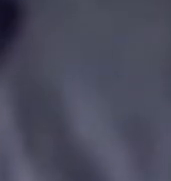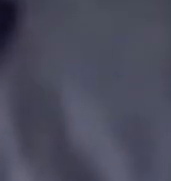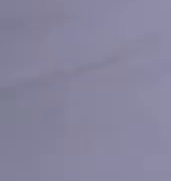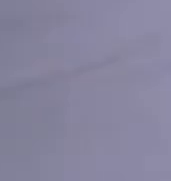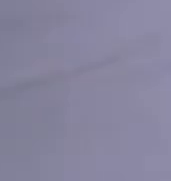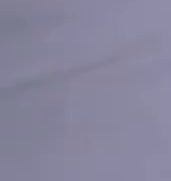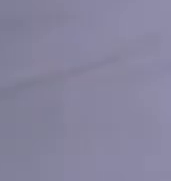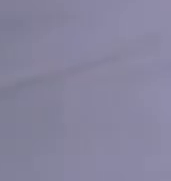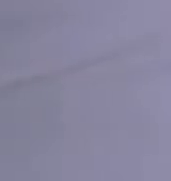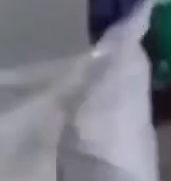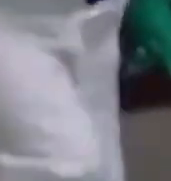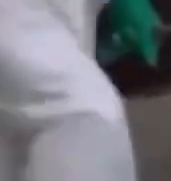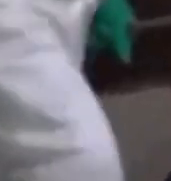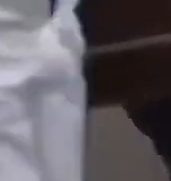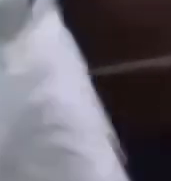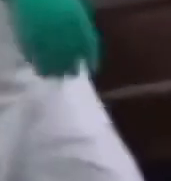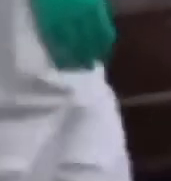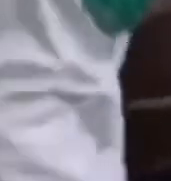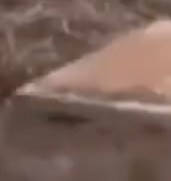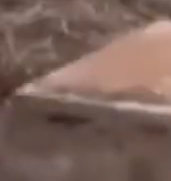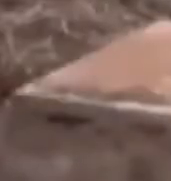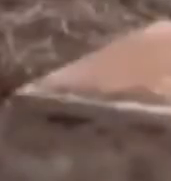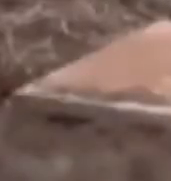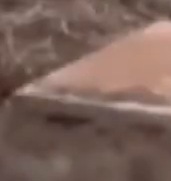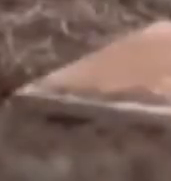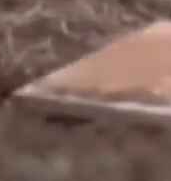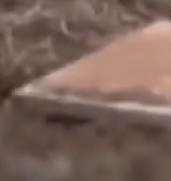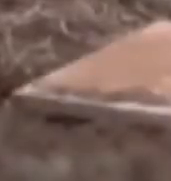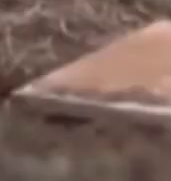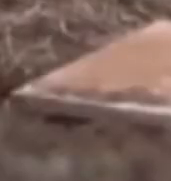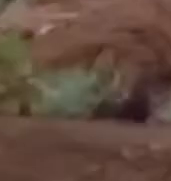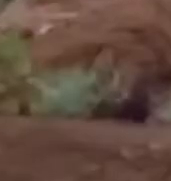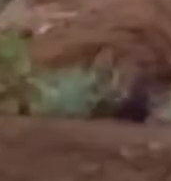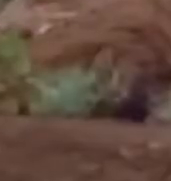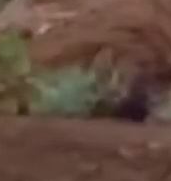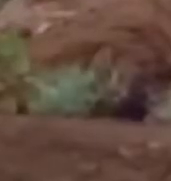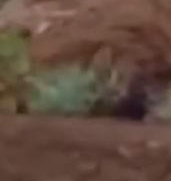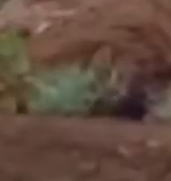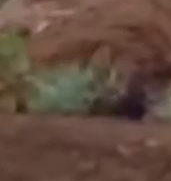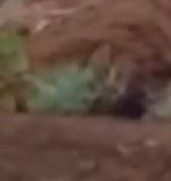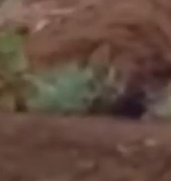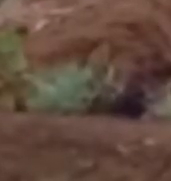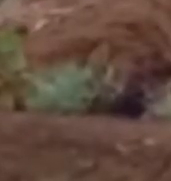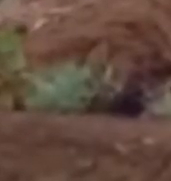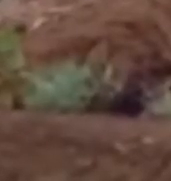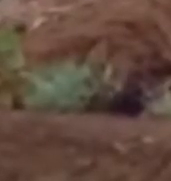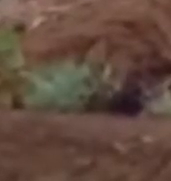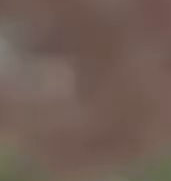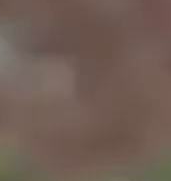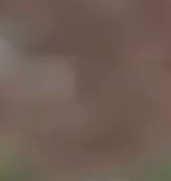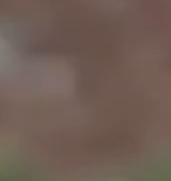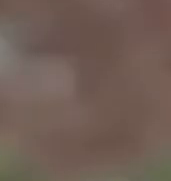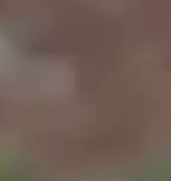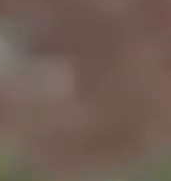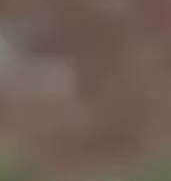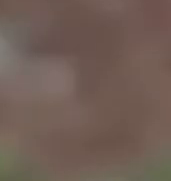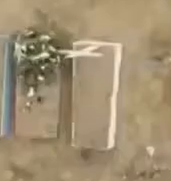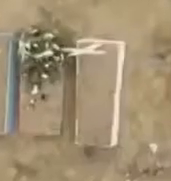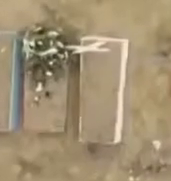take the lives of millions worldwide. We are now starting to witness these signs one by